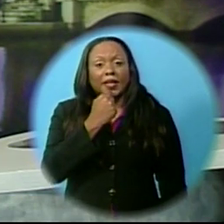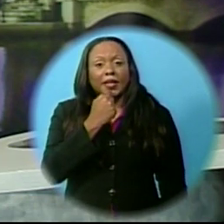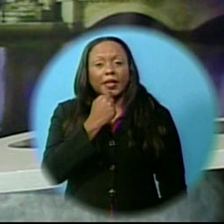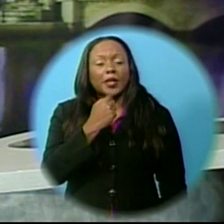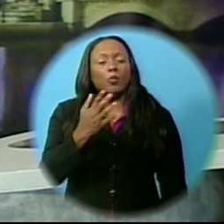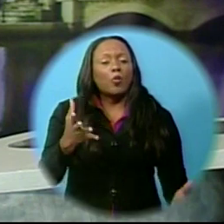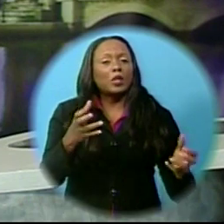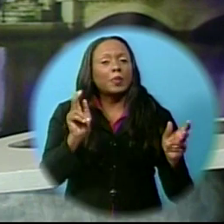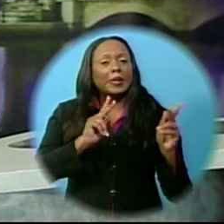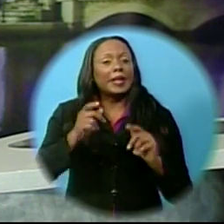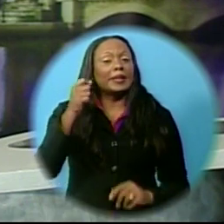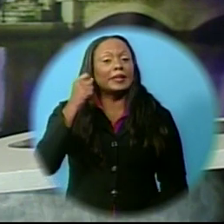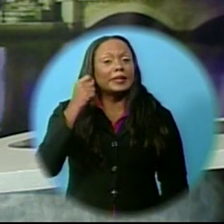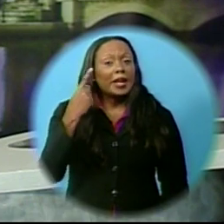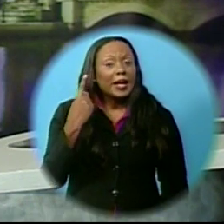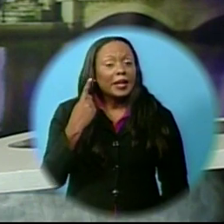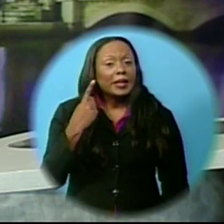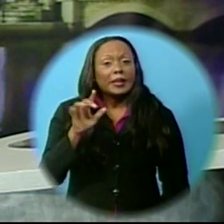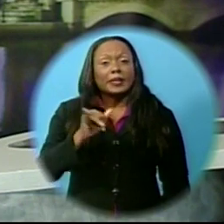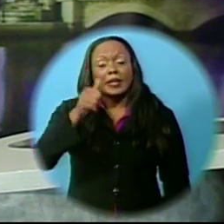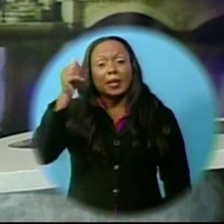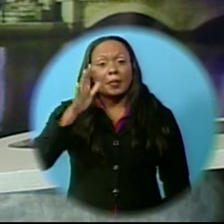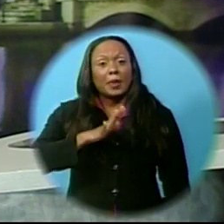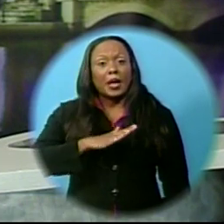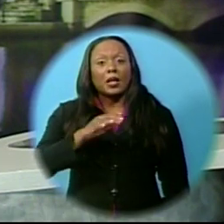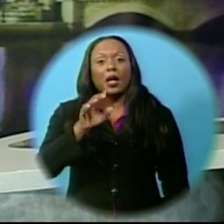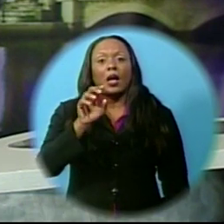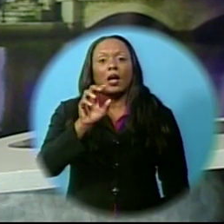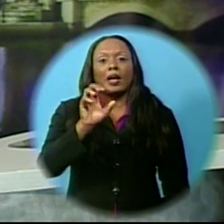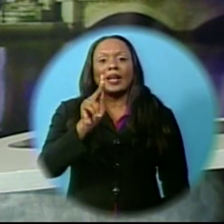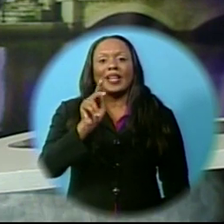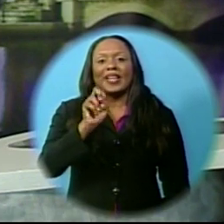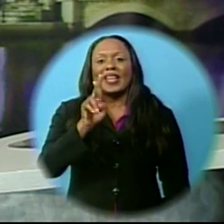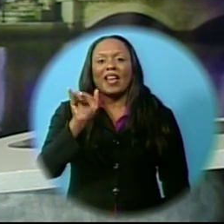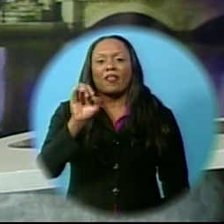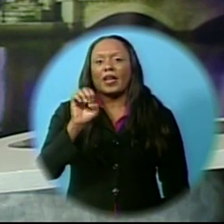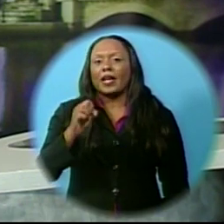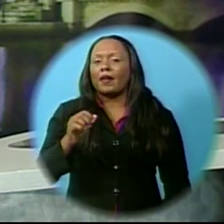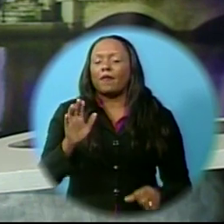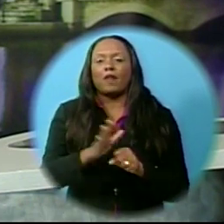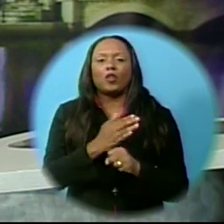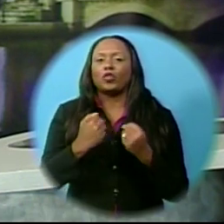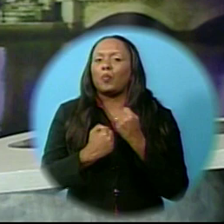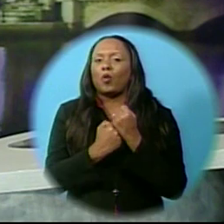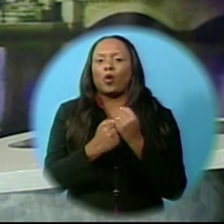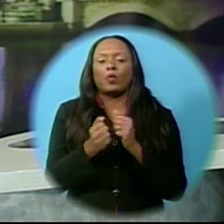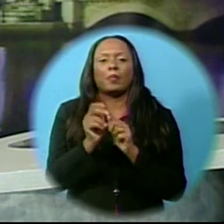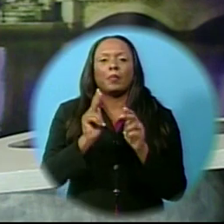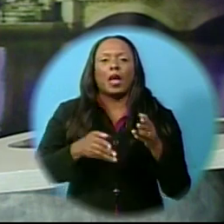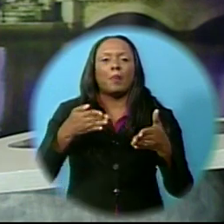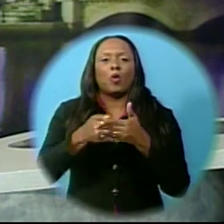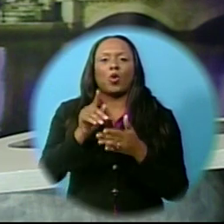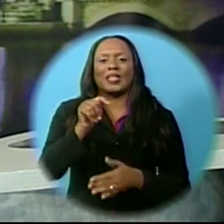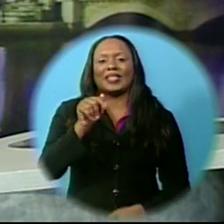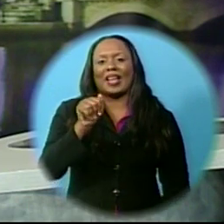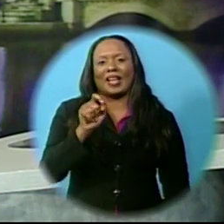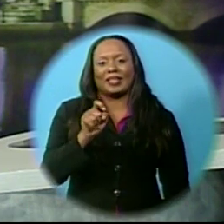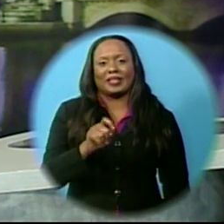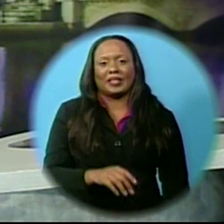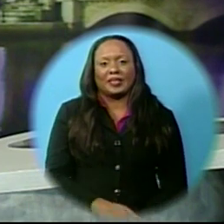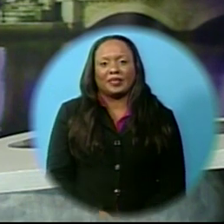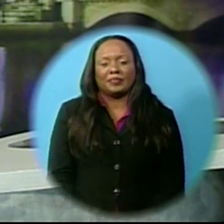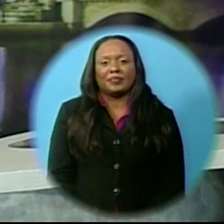speaking at a press conference this afternoon, Reverend Adderley stressed that Mr. Simmons was in solidarity with those opposed to the tax.